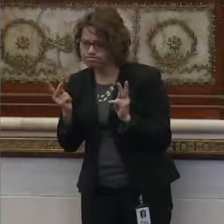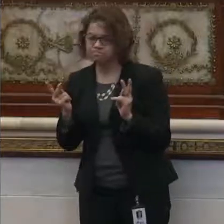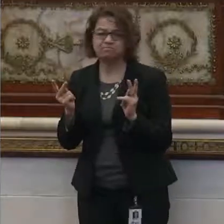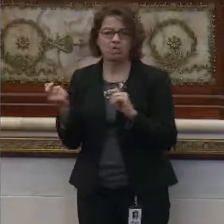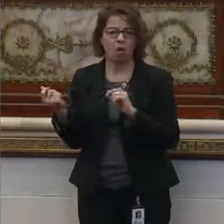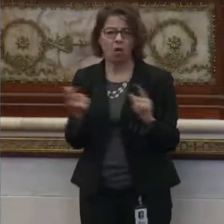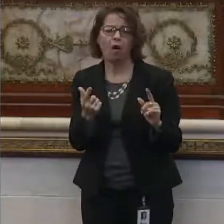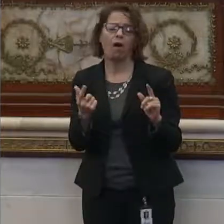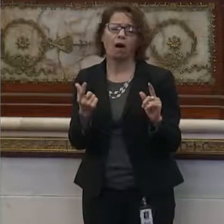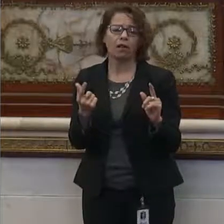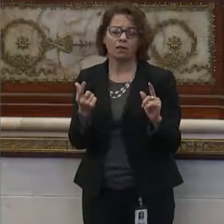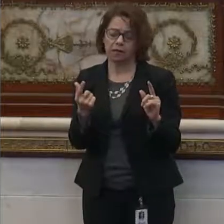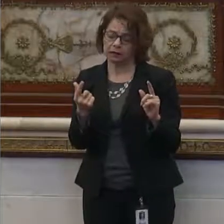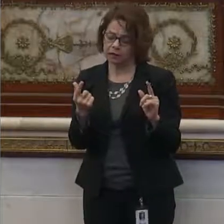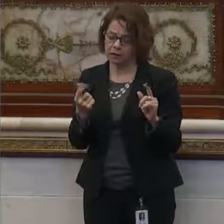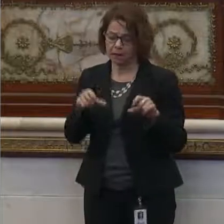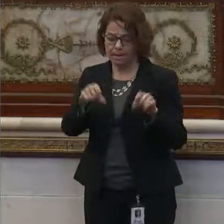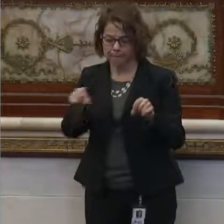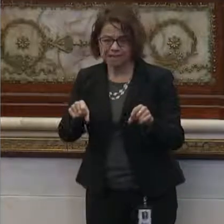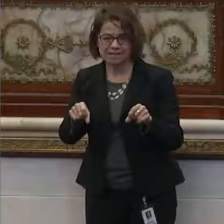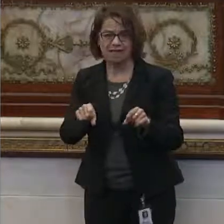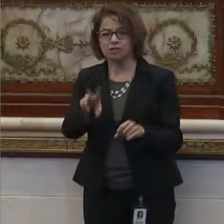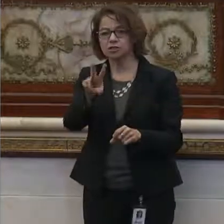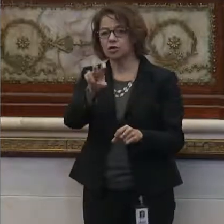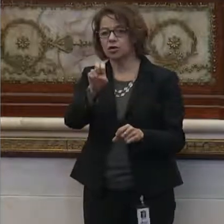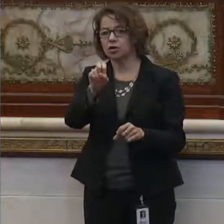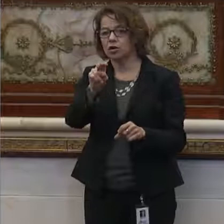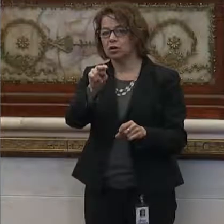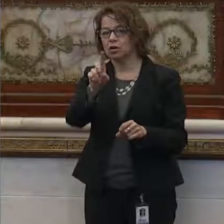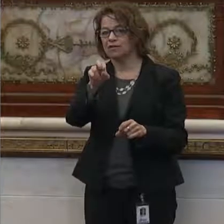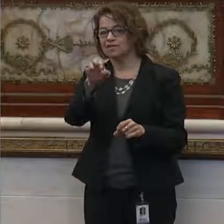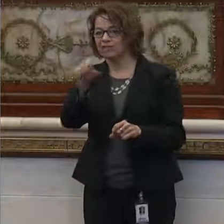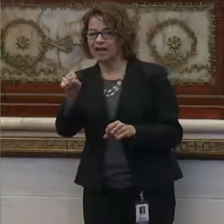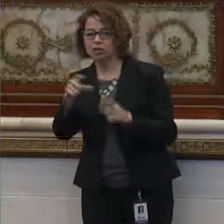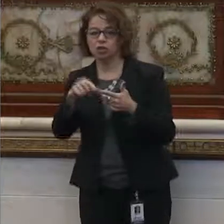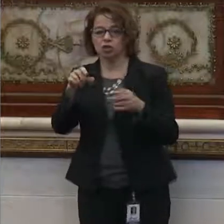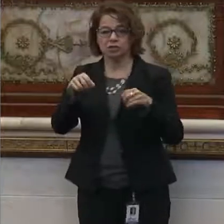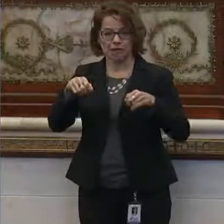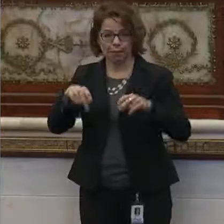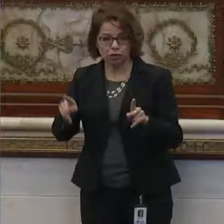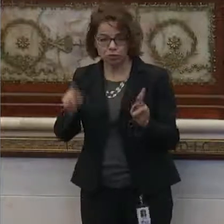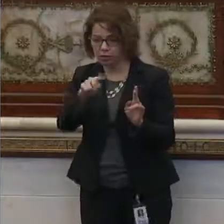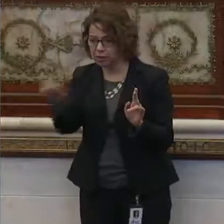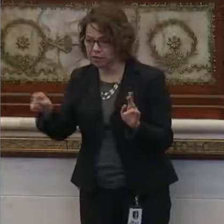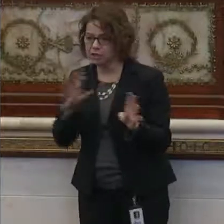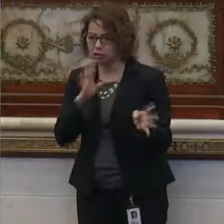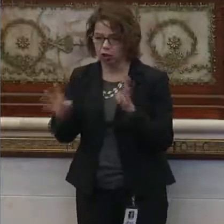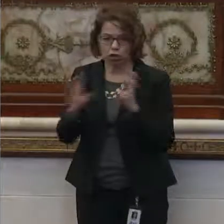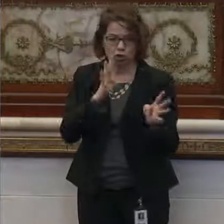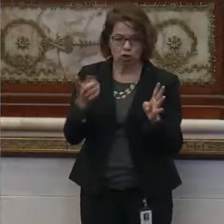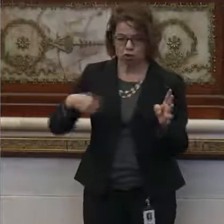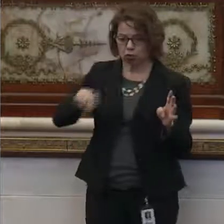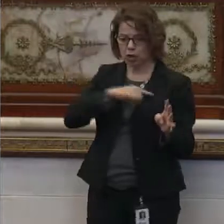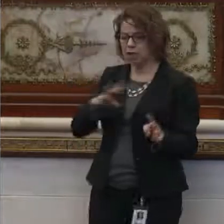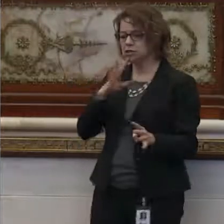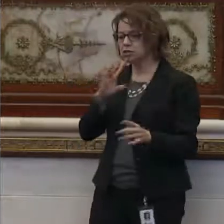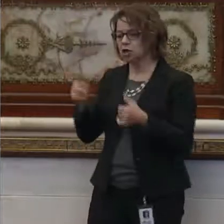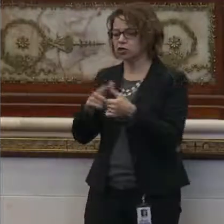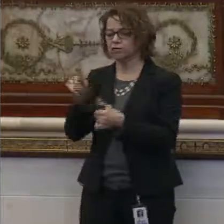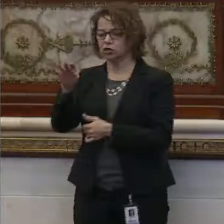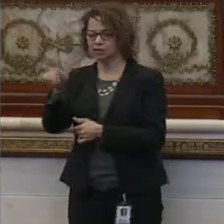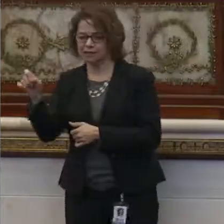of the potential vendors and opportunities that may exist after talking to us and First Tee